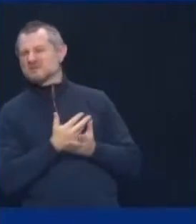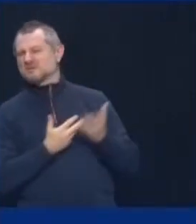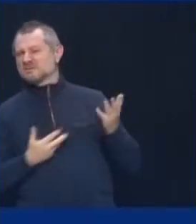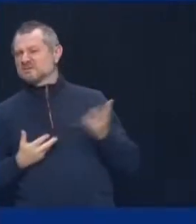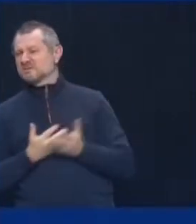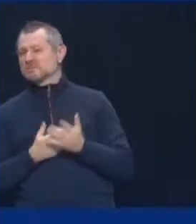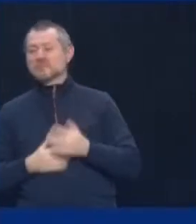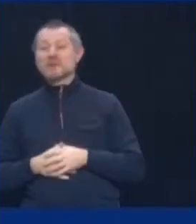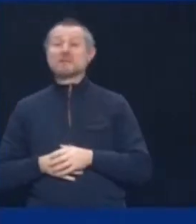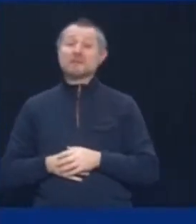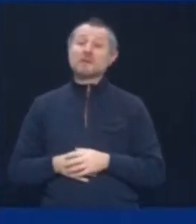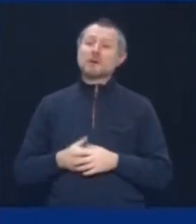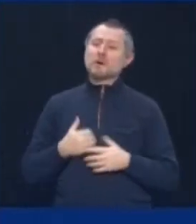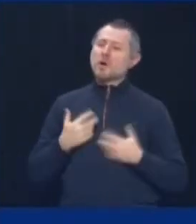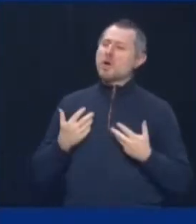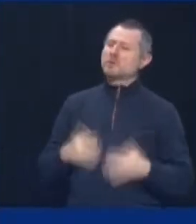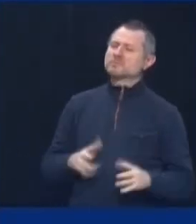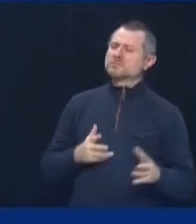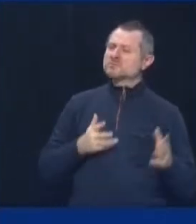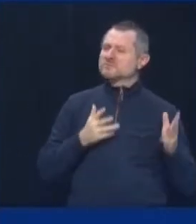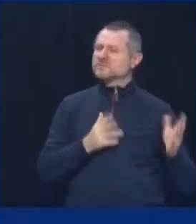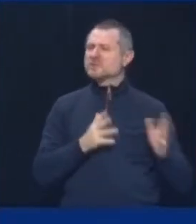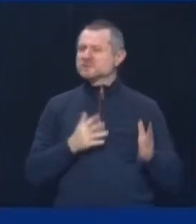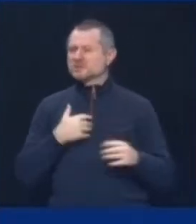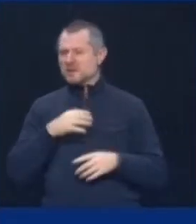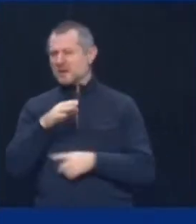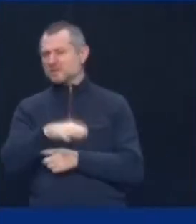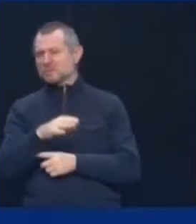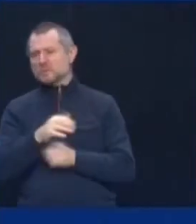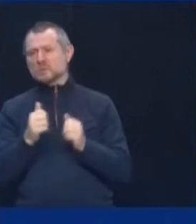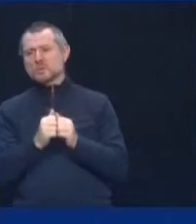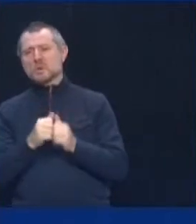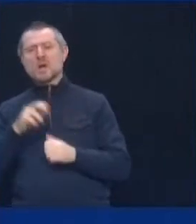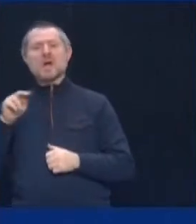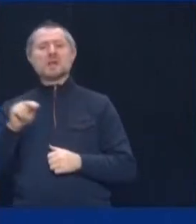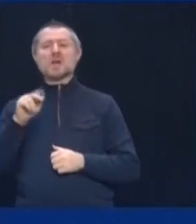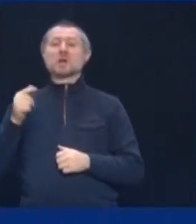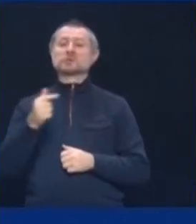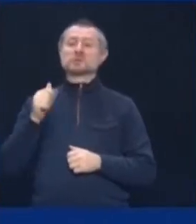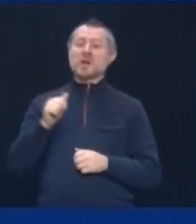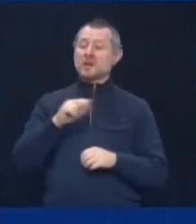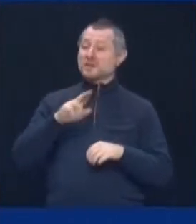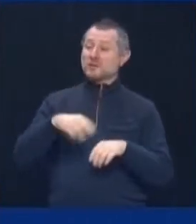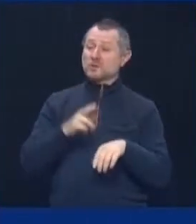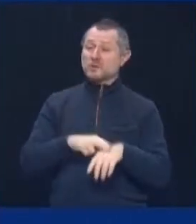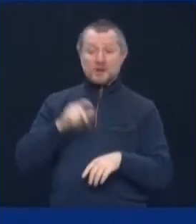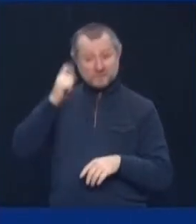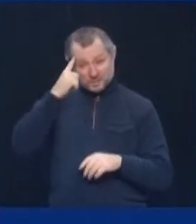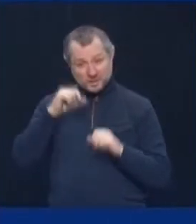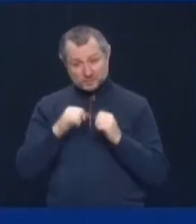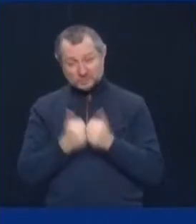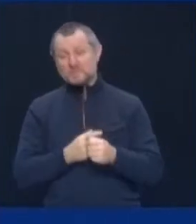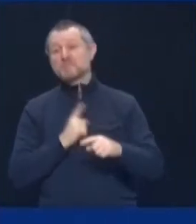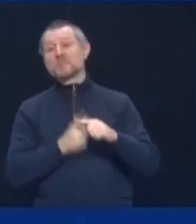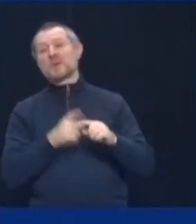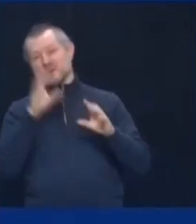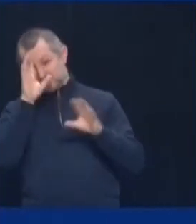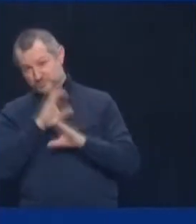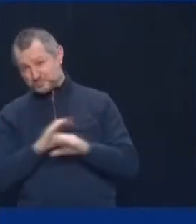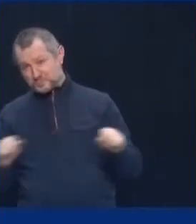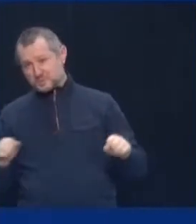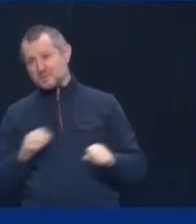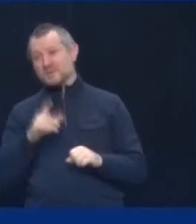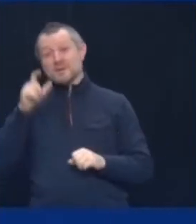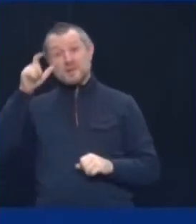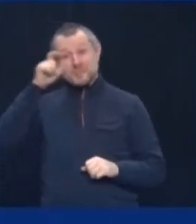with the governors this afternoon with President-elect Biden, and our